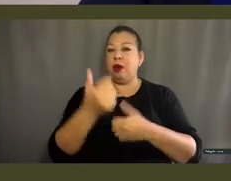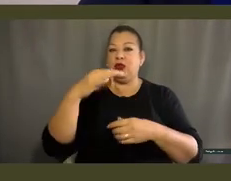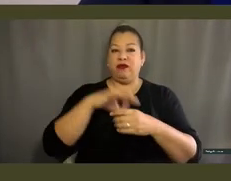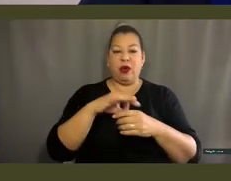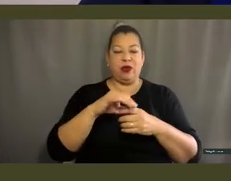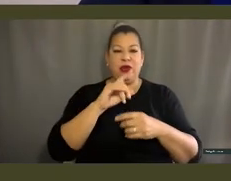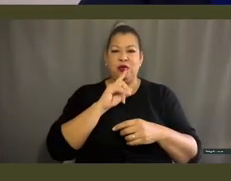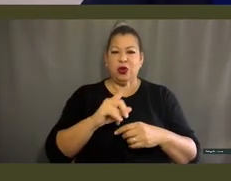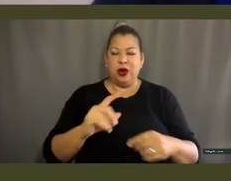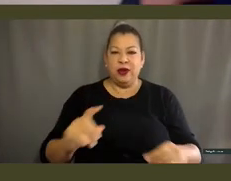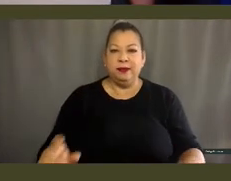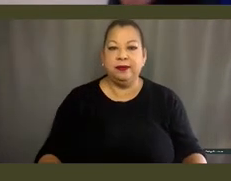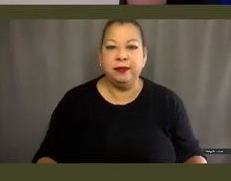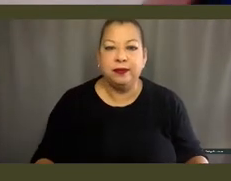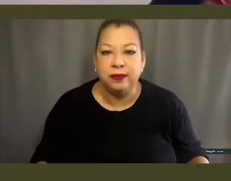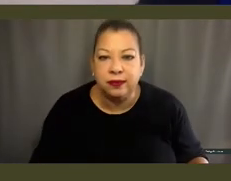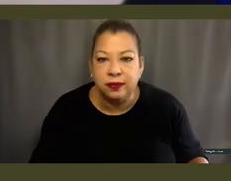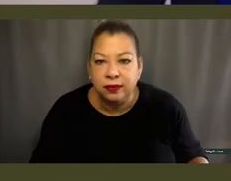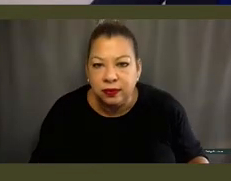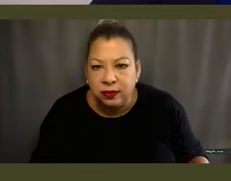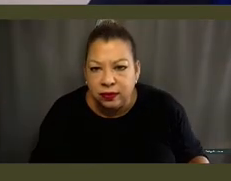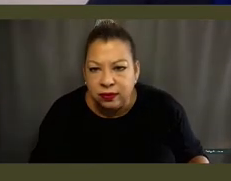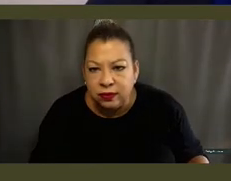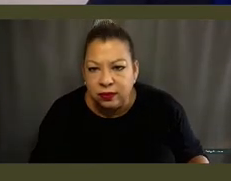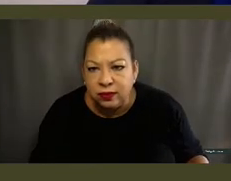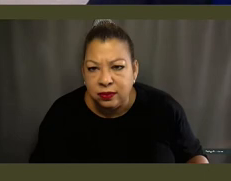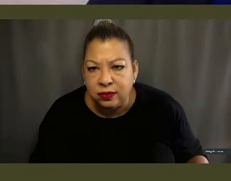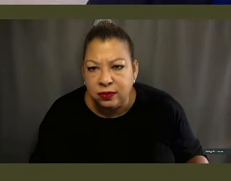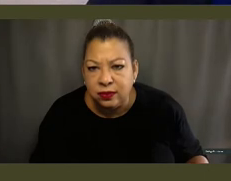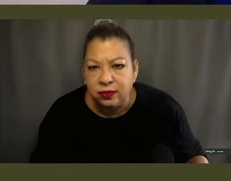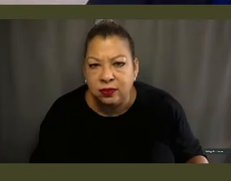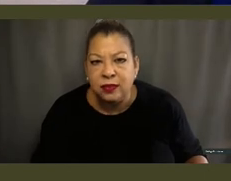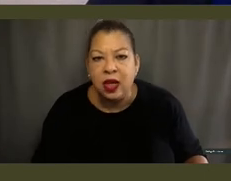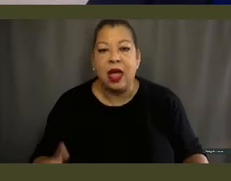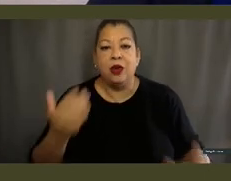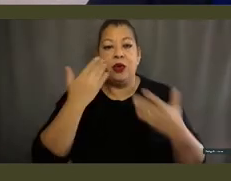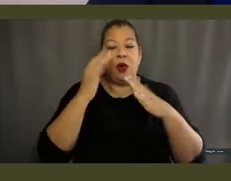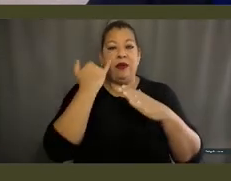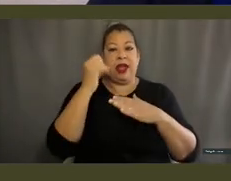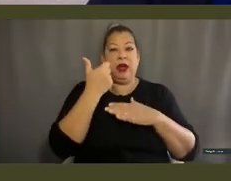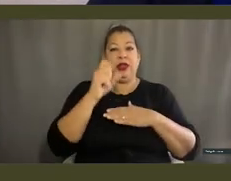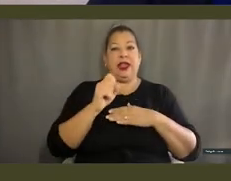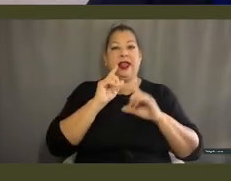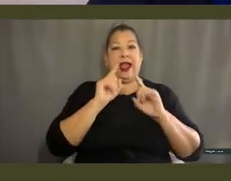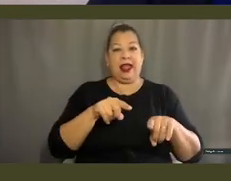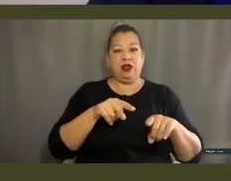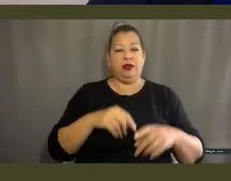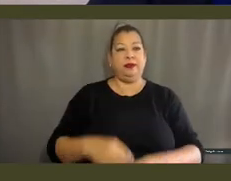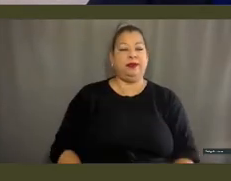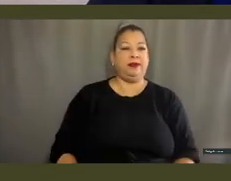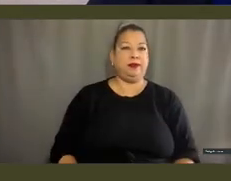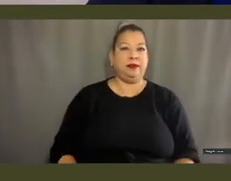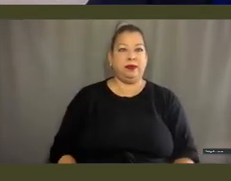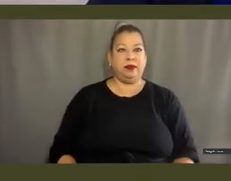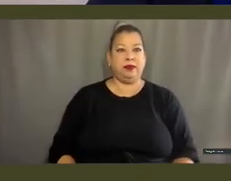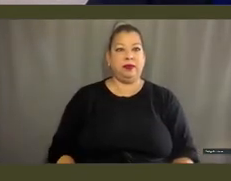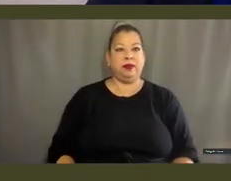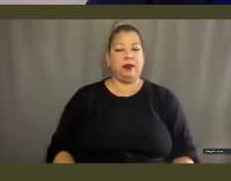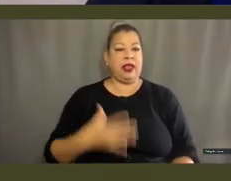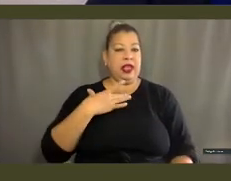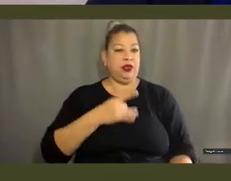sure if you're able to answer this, anyone from our panel, but it'd be interesting to hear what you